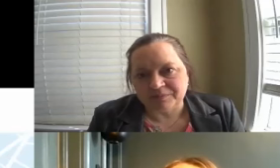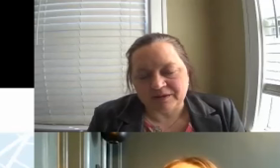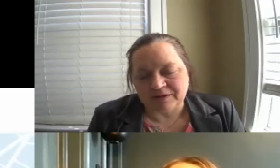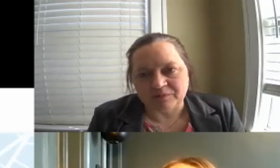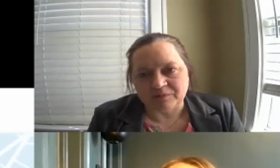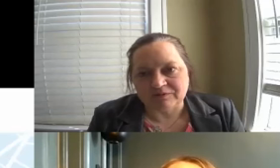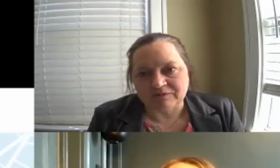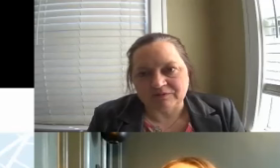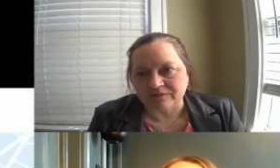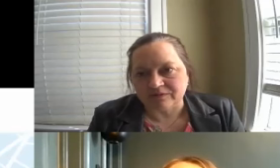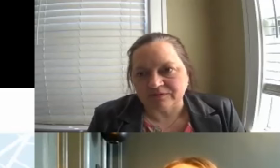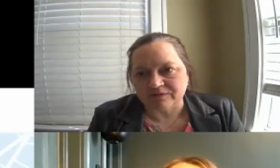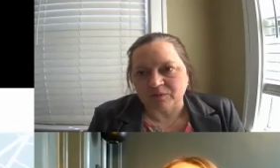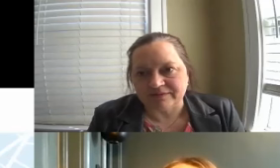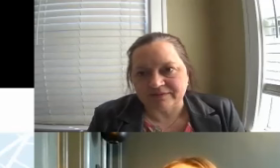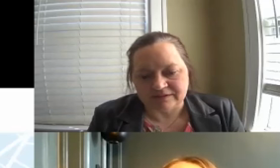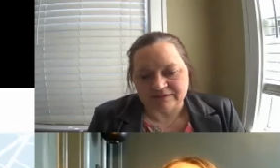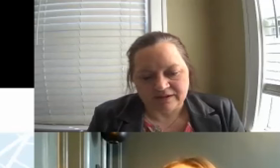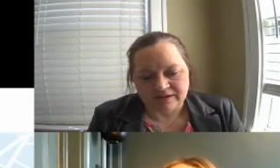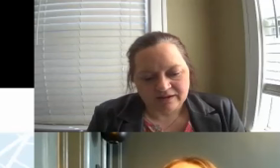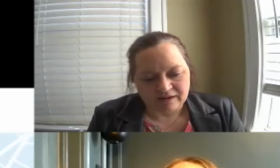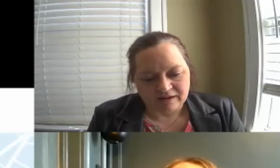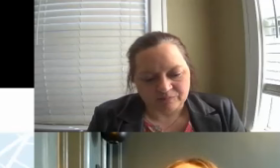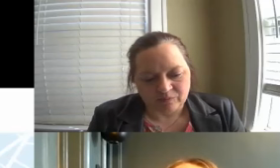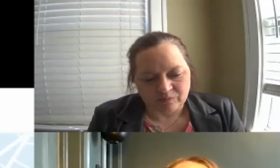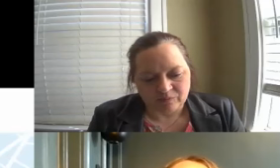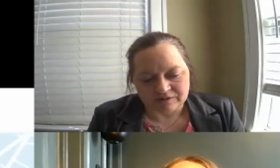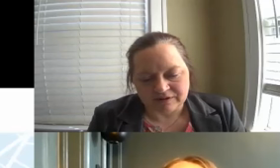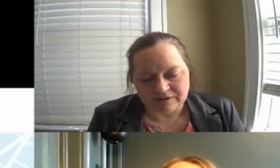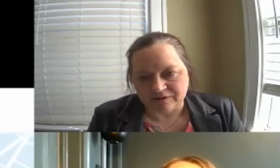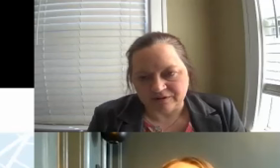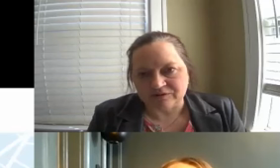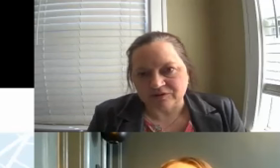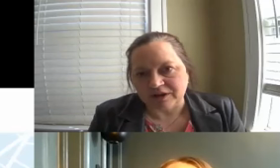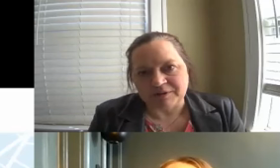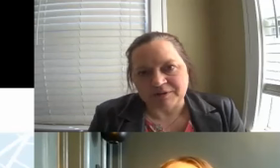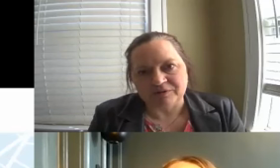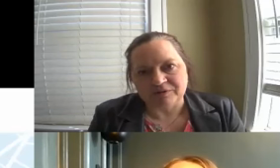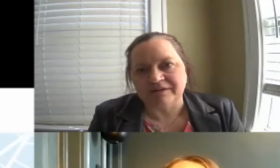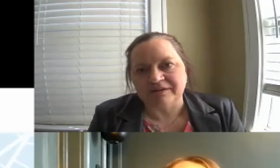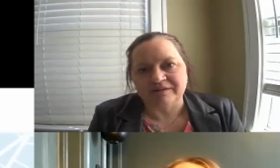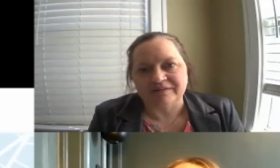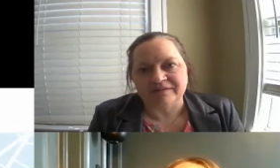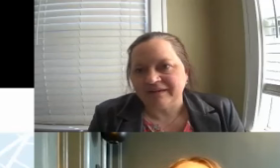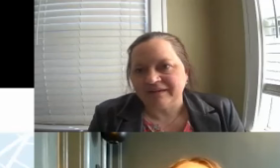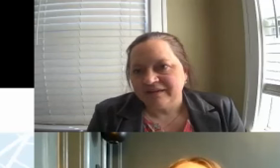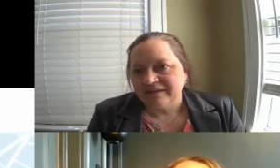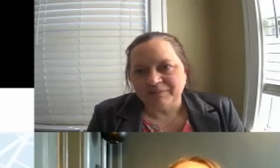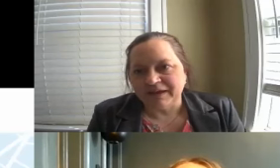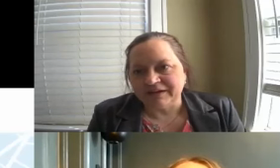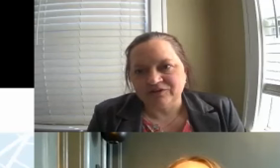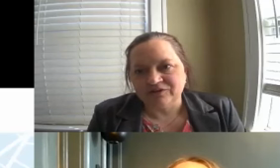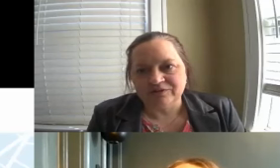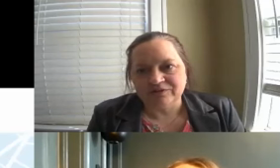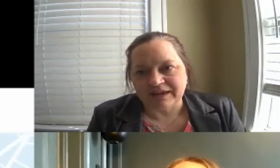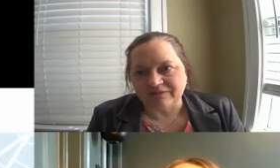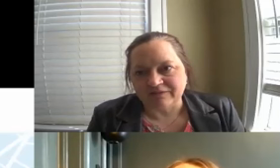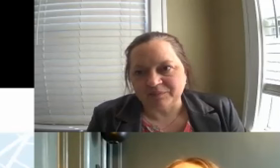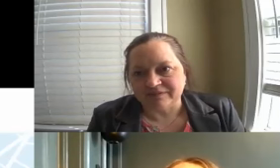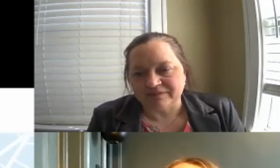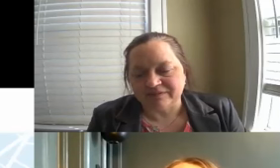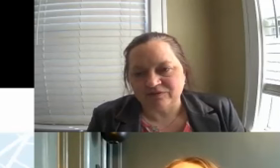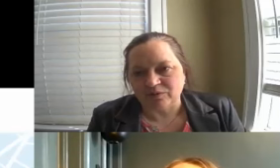during the pandemic when everybody feels so isolated, whether, we're talking about participants, staff, managers, I